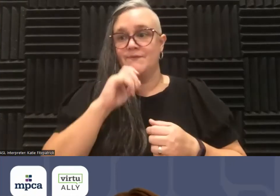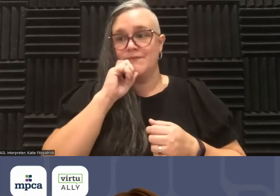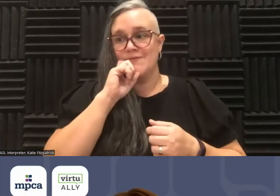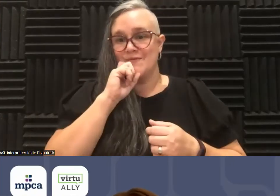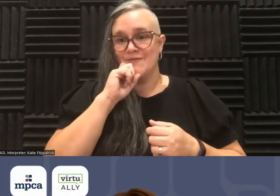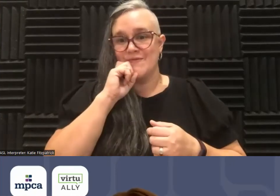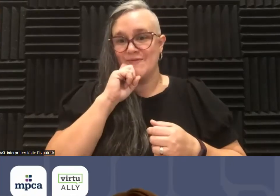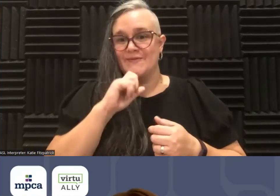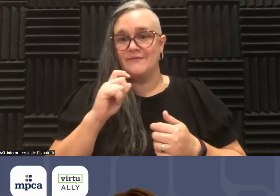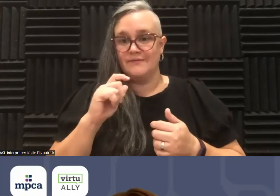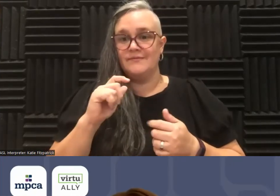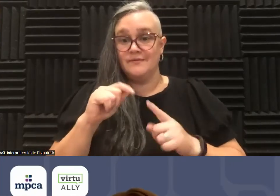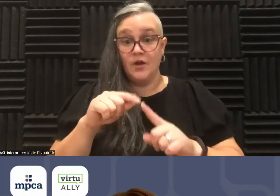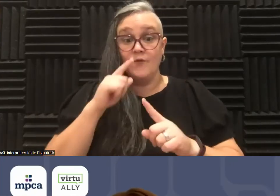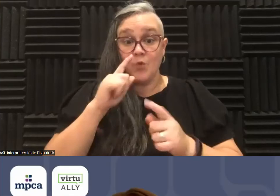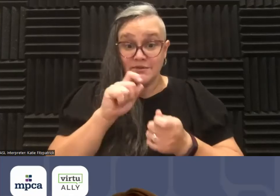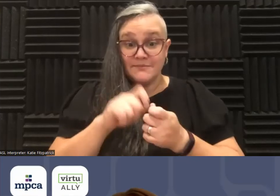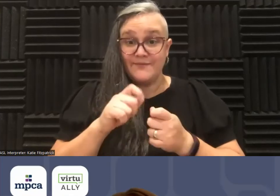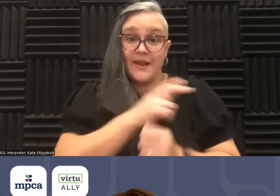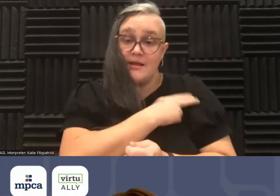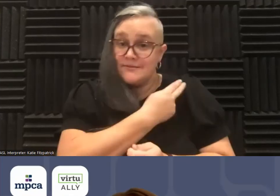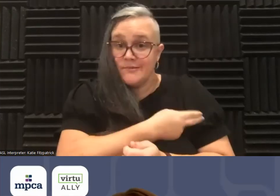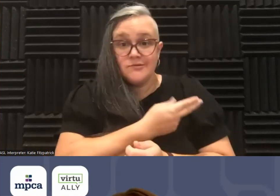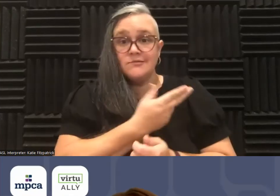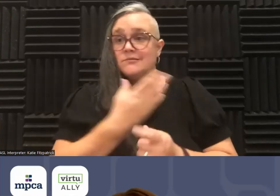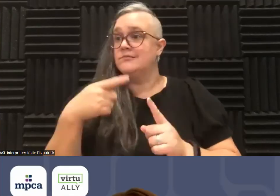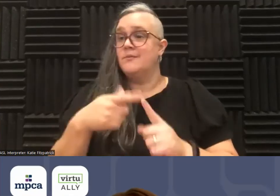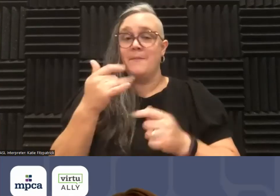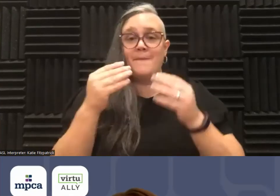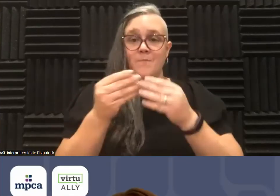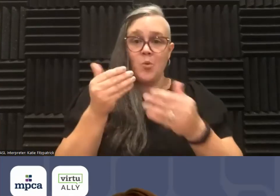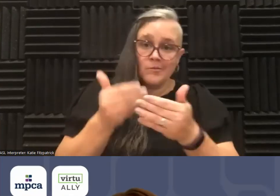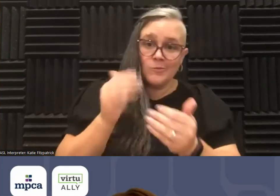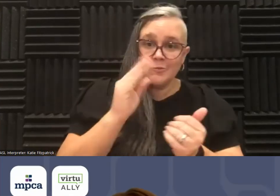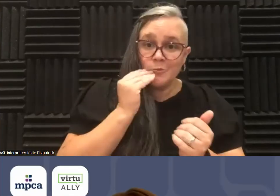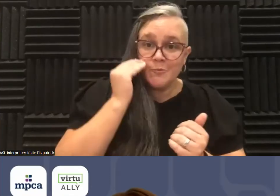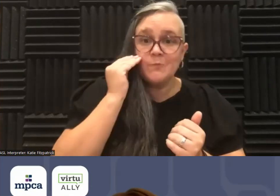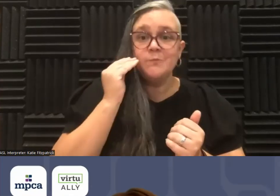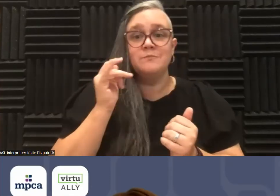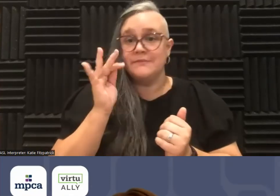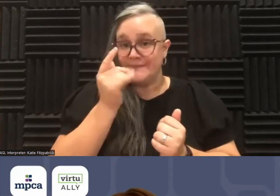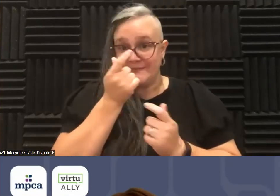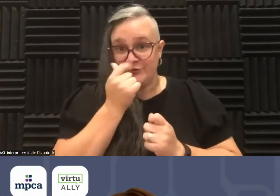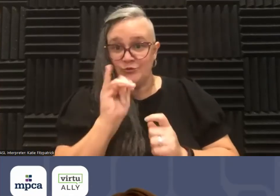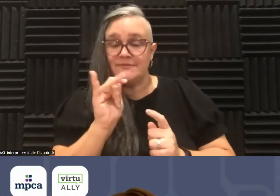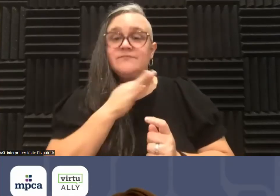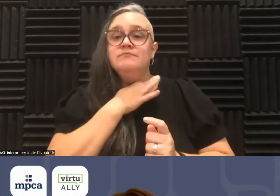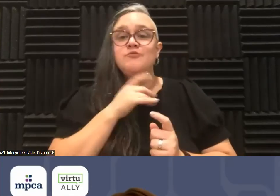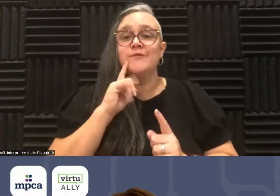the specific hospitals, maybe that are more local to you, if that was something that you were inquiring